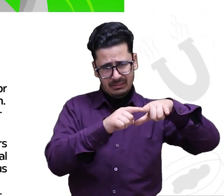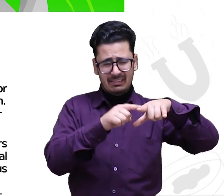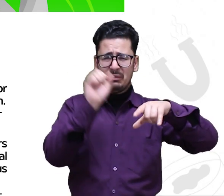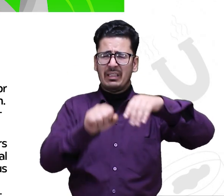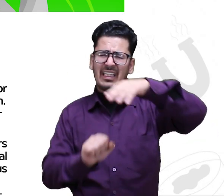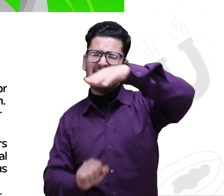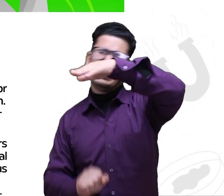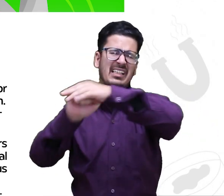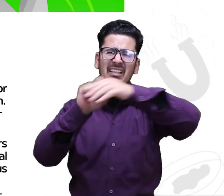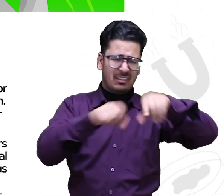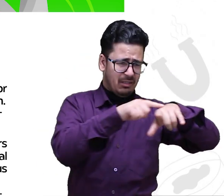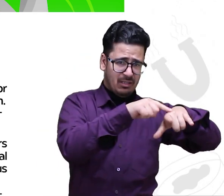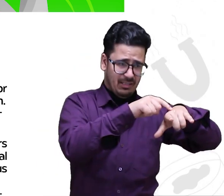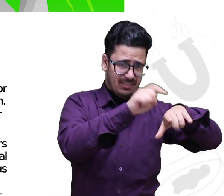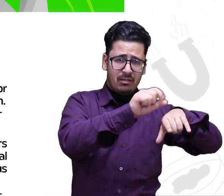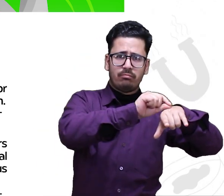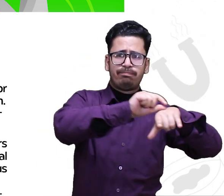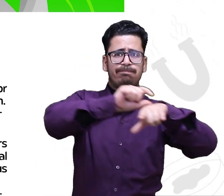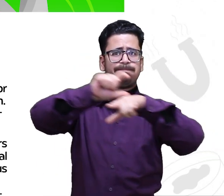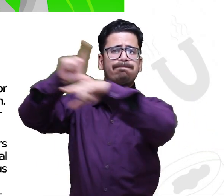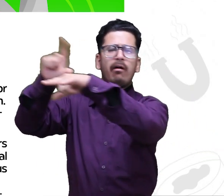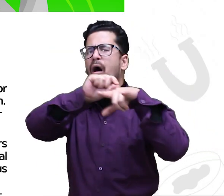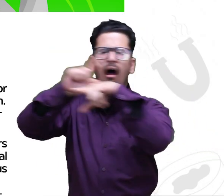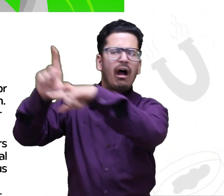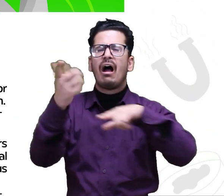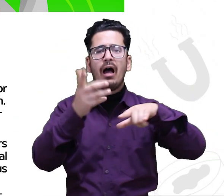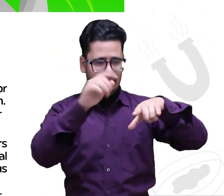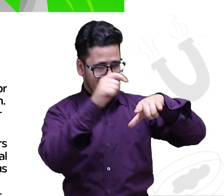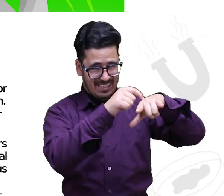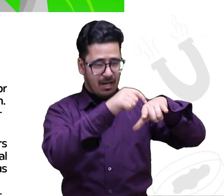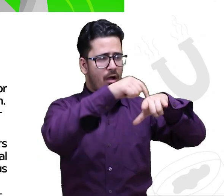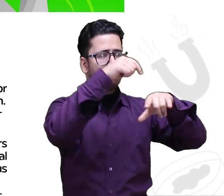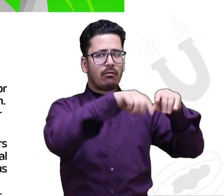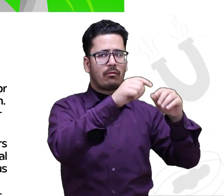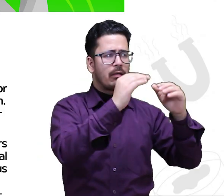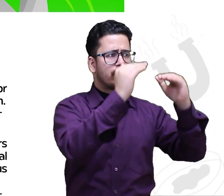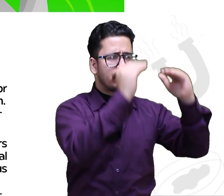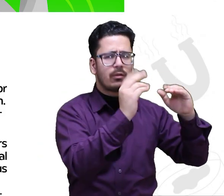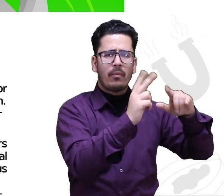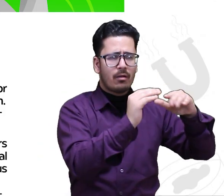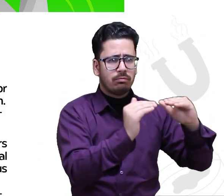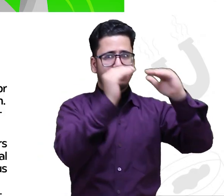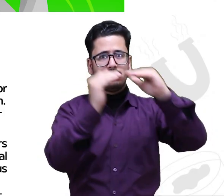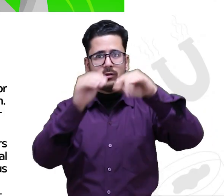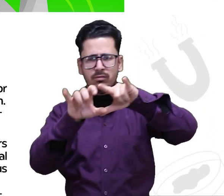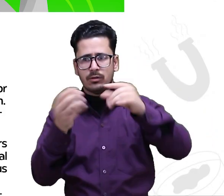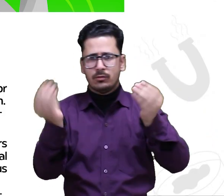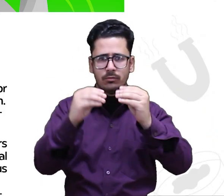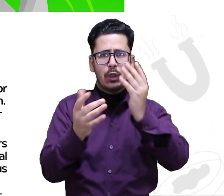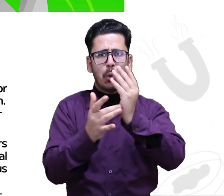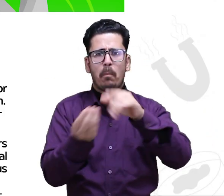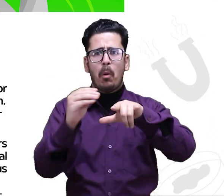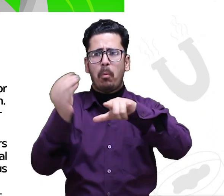Another advantage is precision. Drones are equipped with advanced